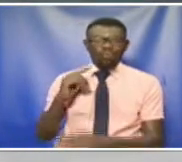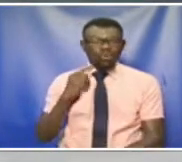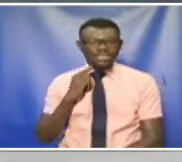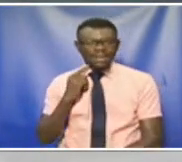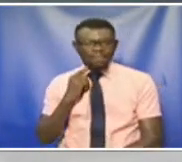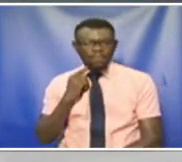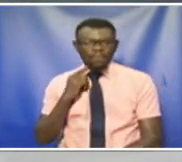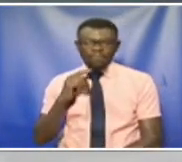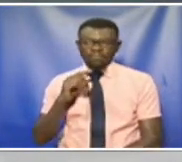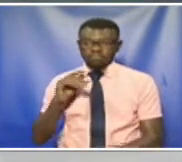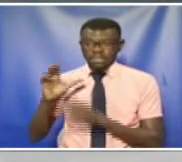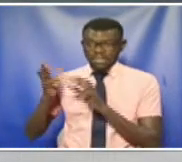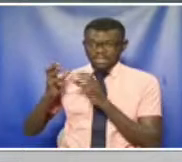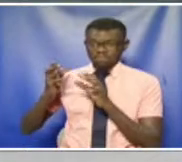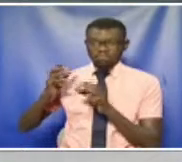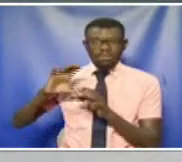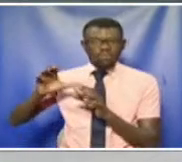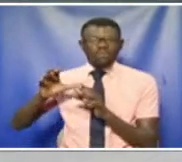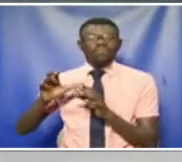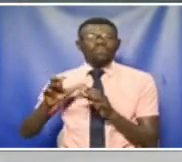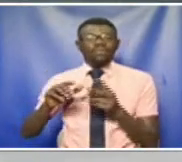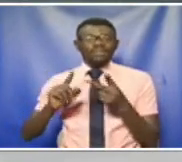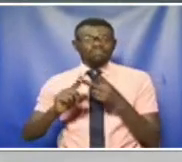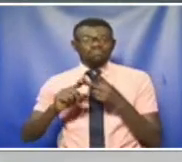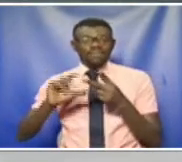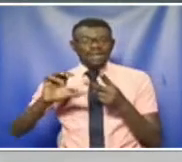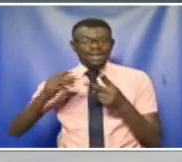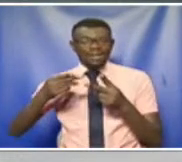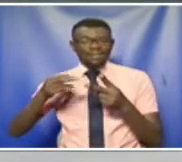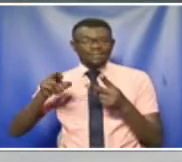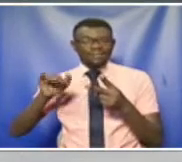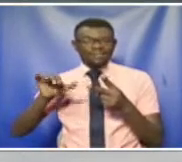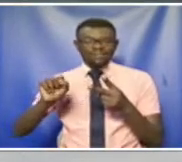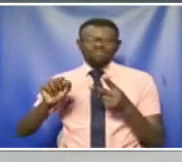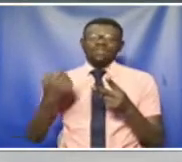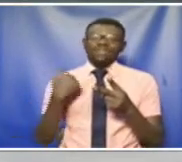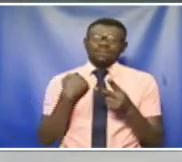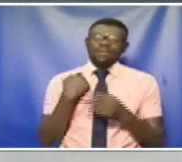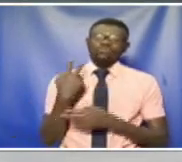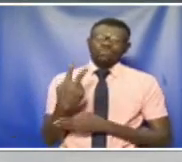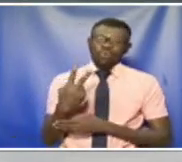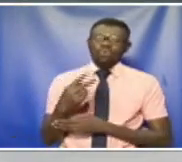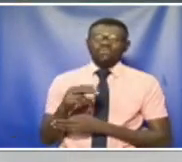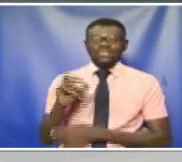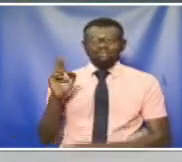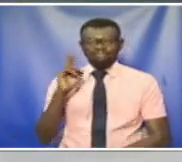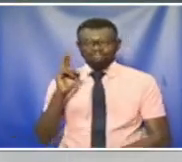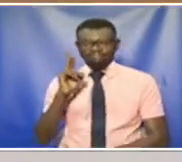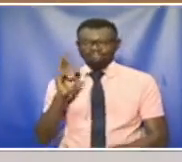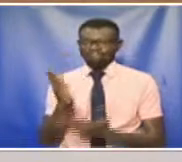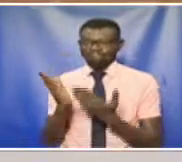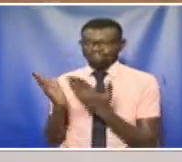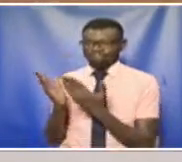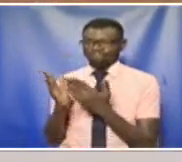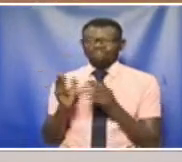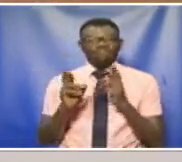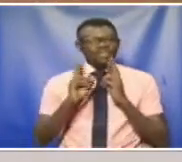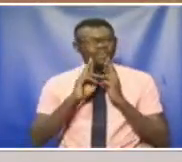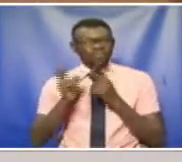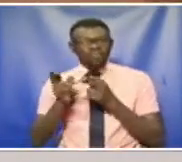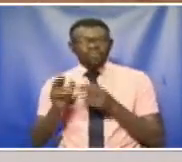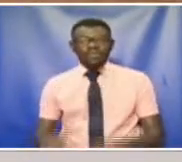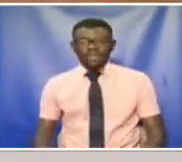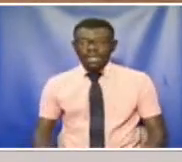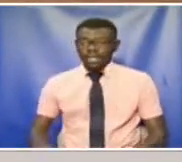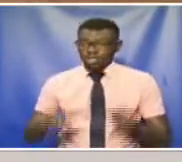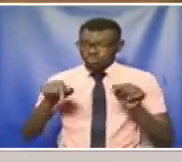champion Chris finished 7th in an event dominated by Kenyans. Robinson Okenye reports. It was a day to determine the king